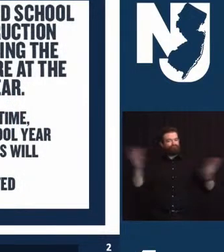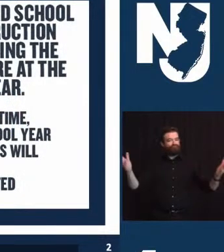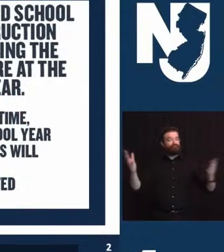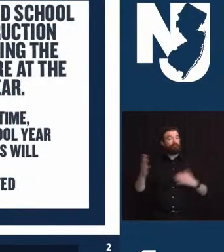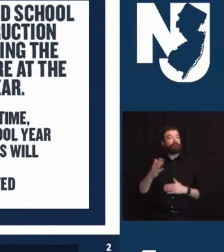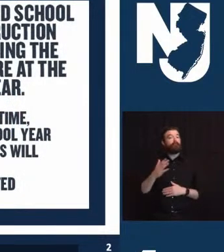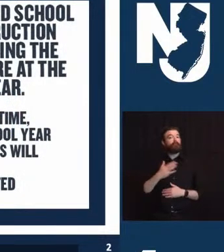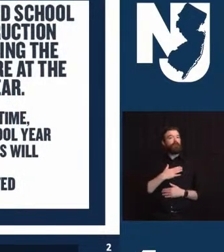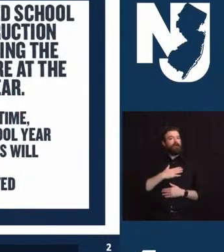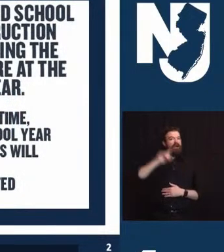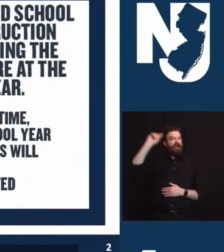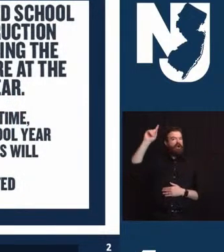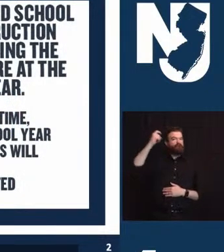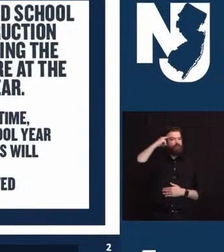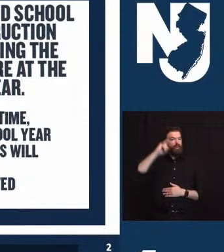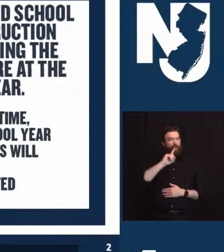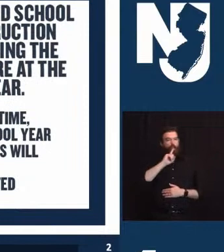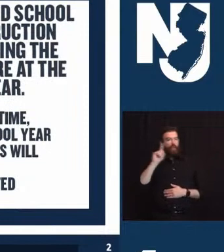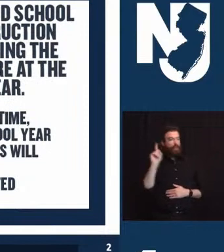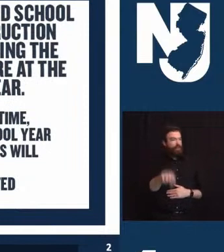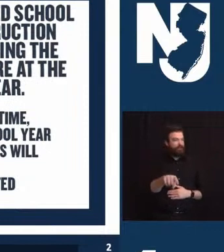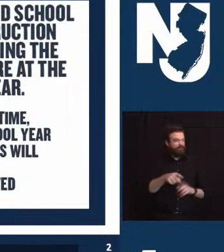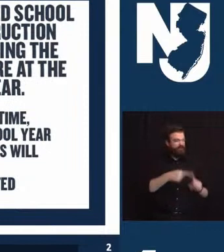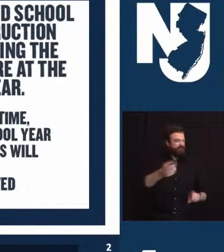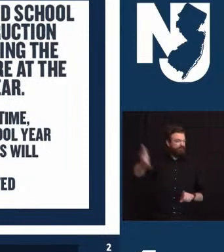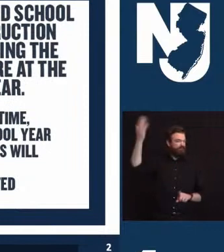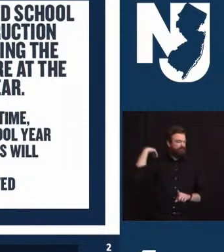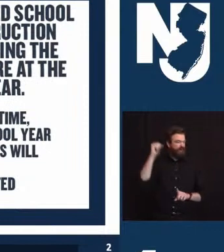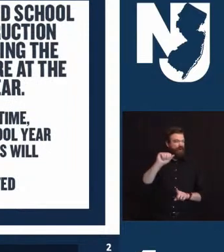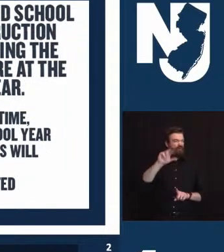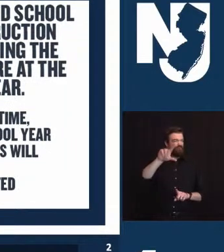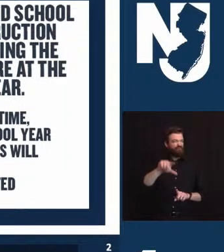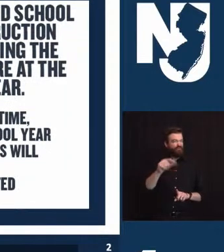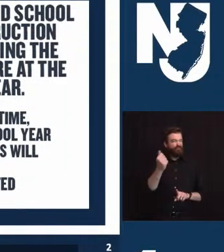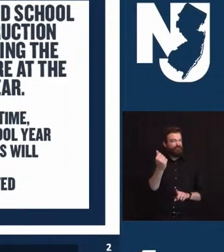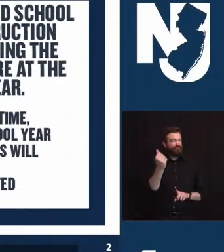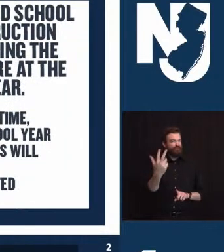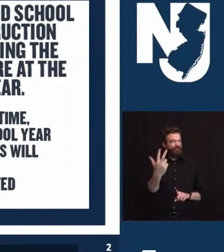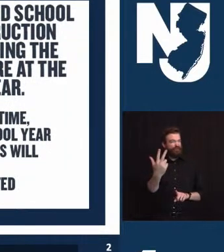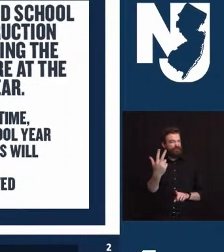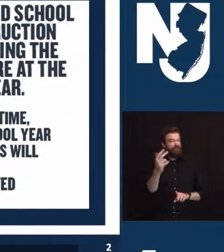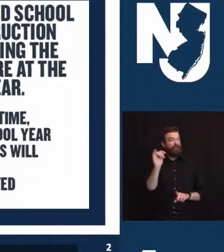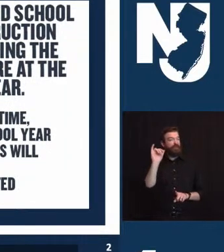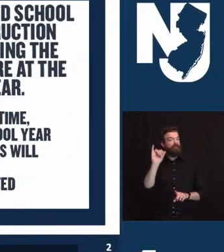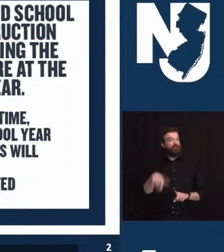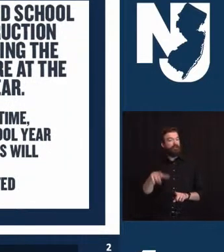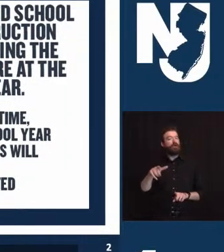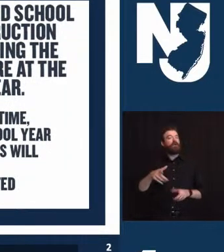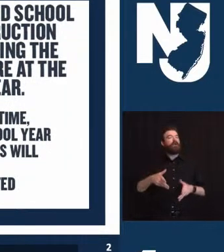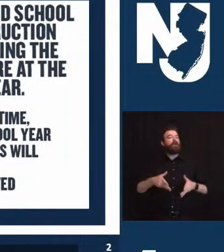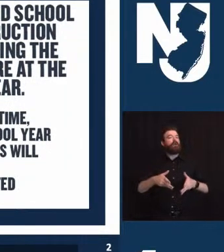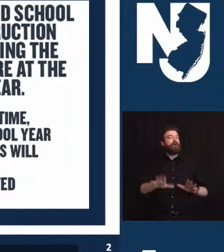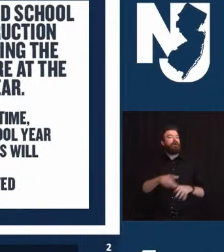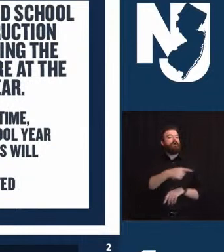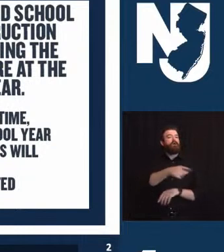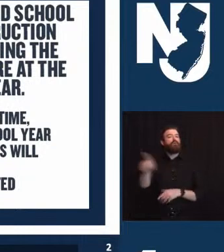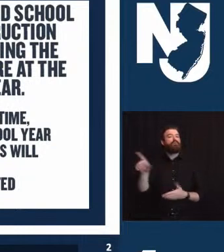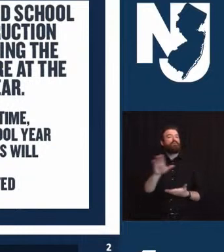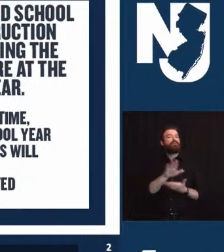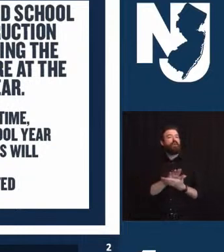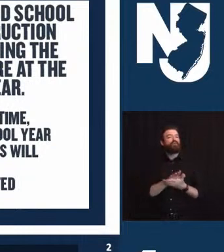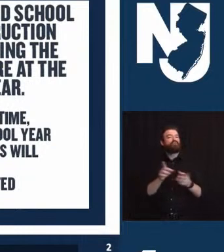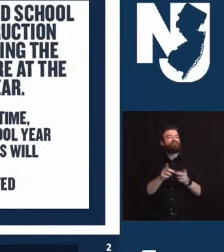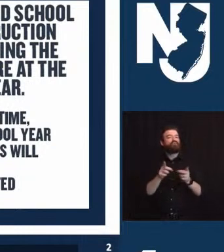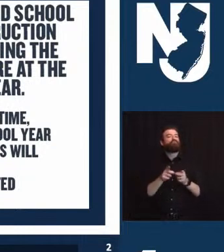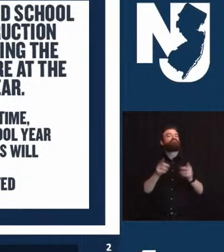last August 13th, which has allowed school districts to provide remote instruction under certain circumstances during